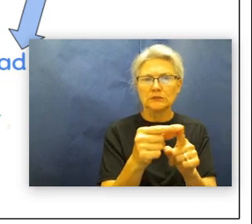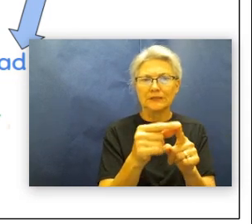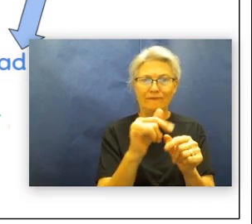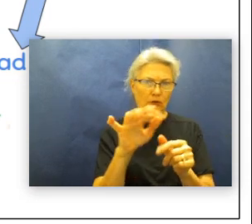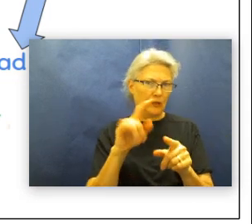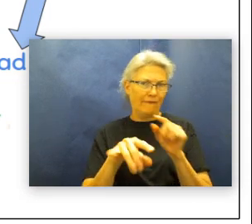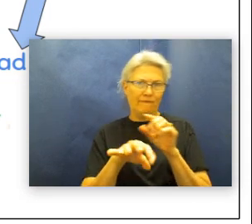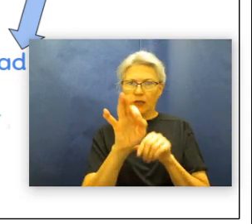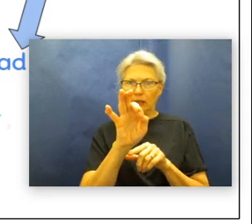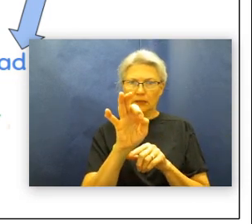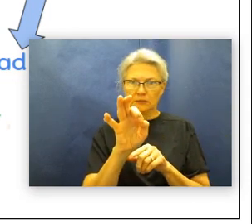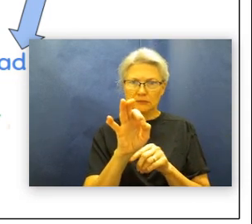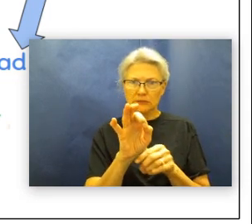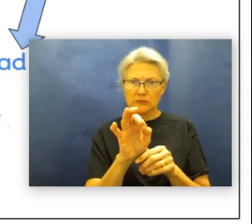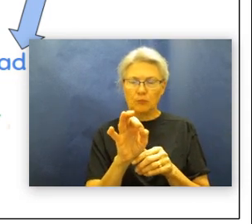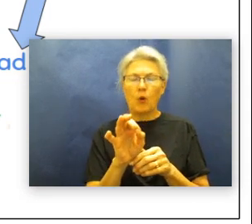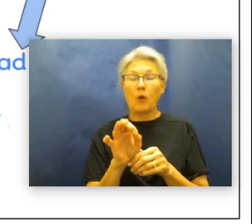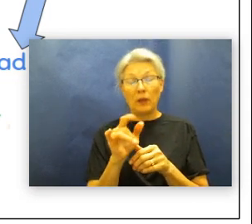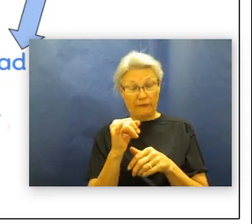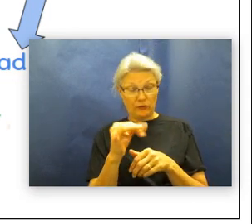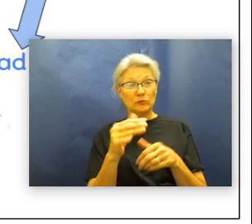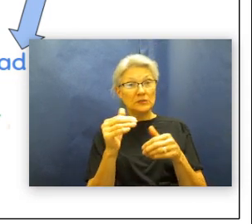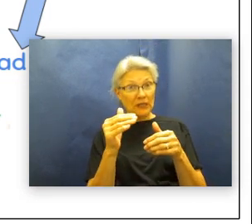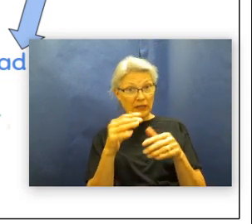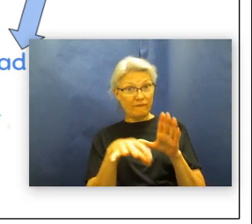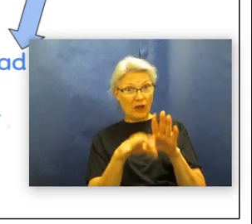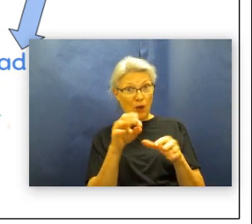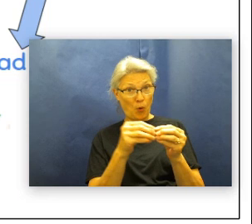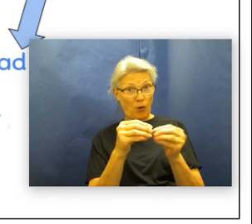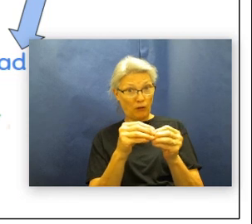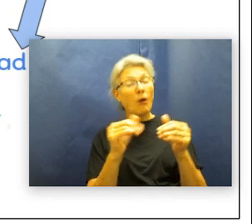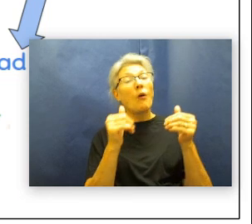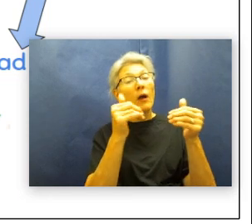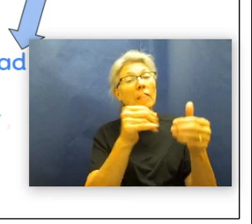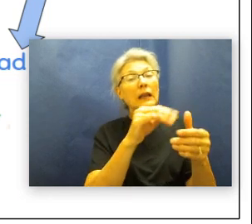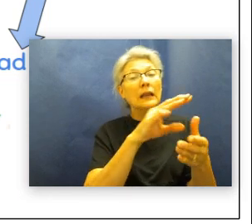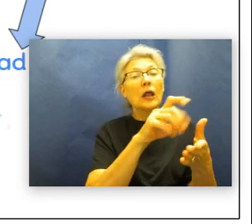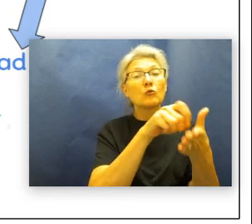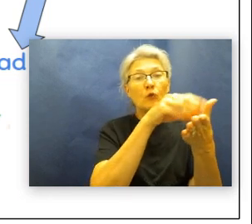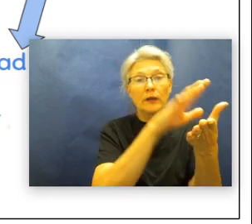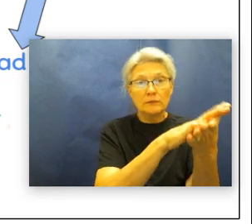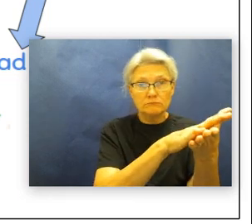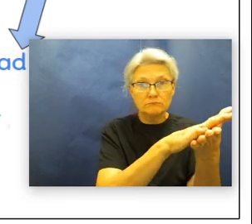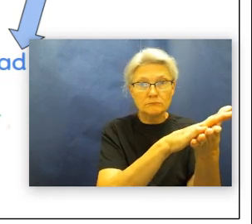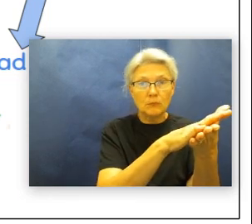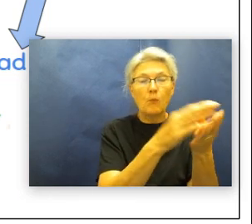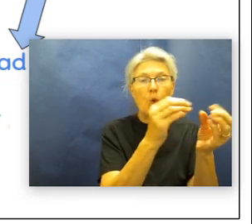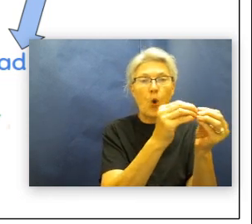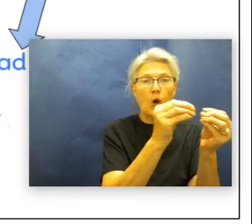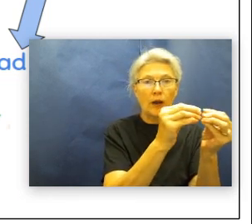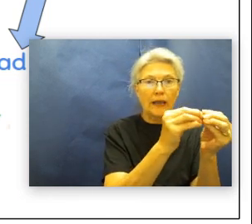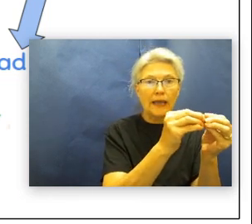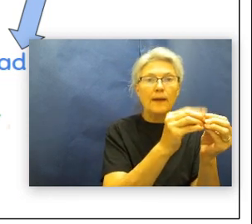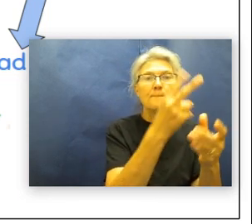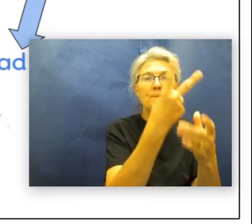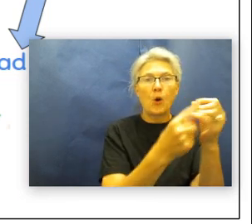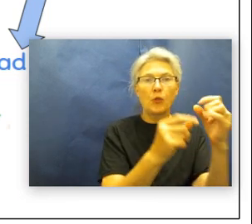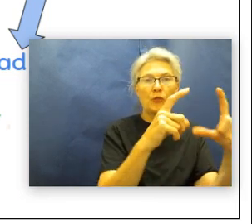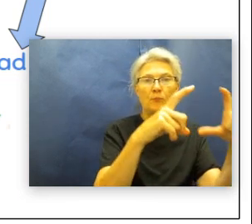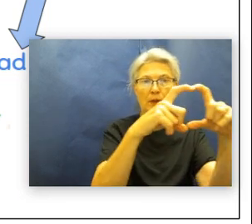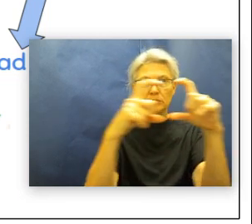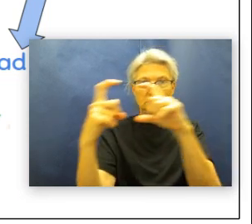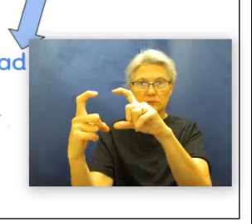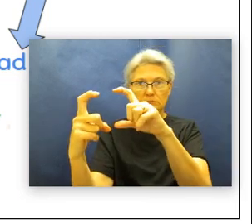any. However, if you did, feel free to add more in both Dorothy and Scarecrow's bubble. Let's look down